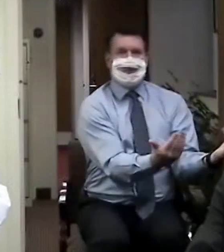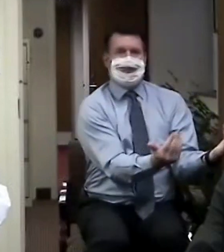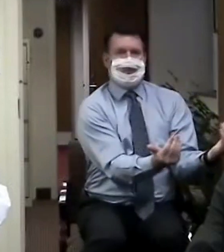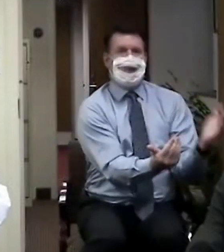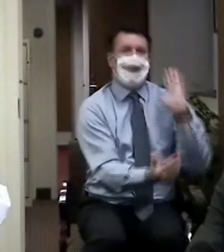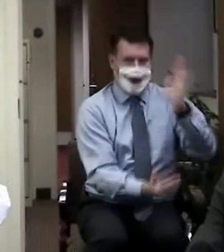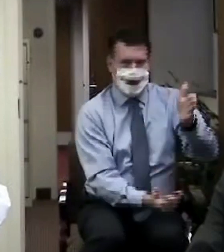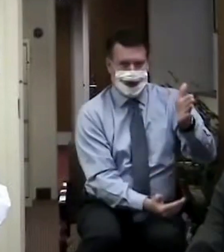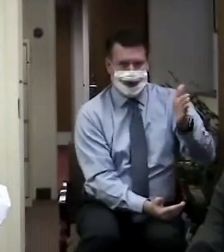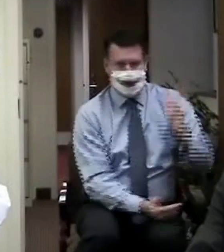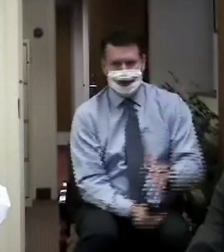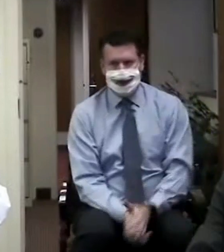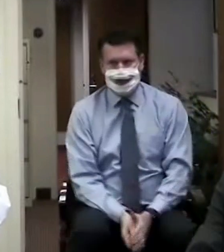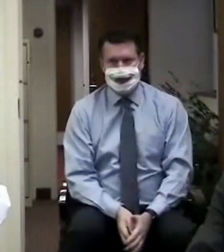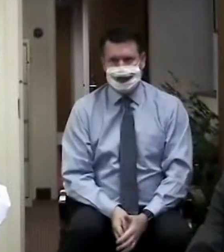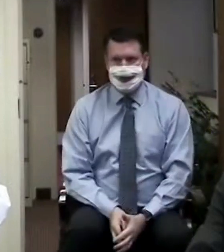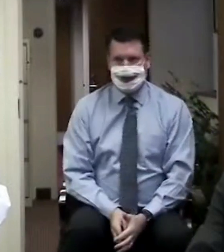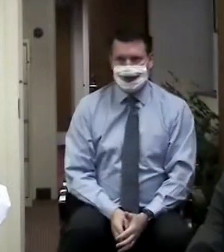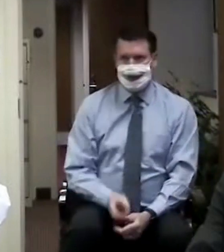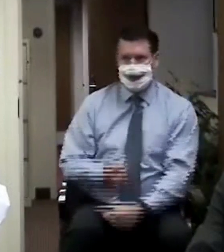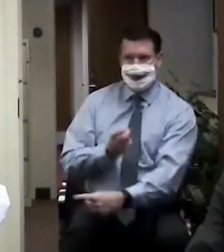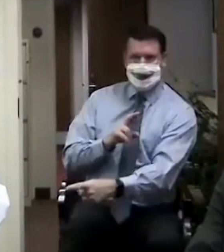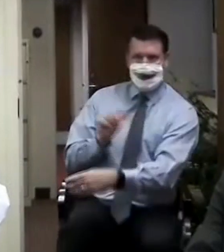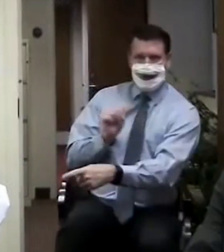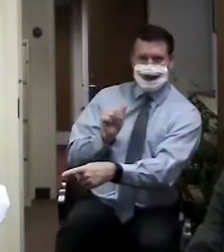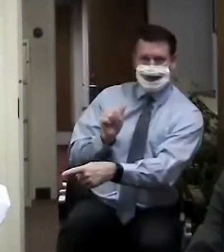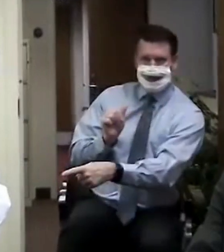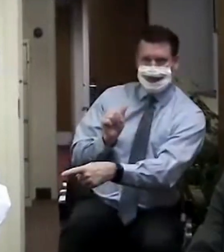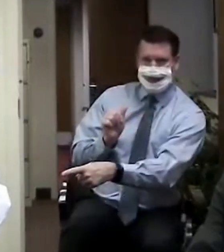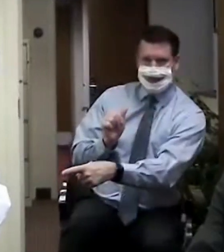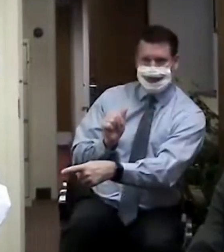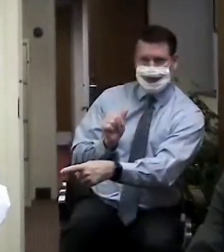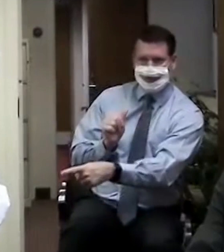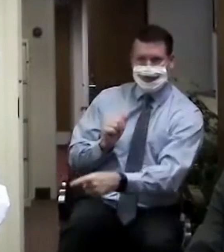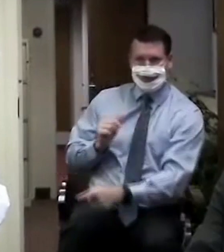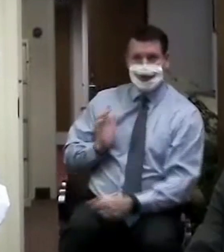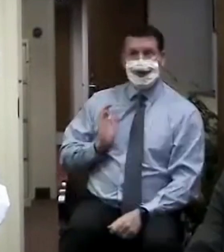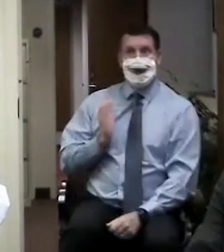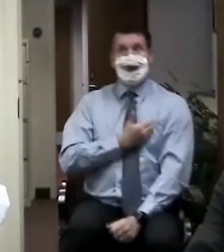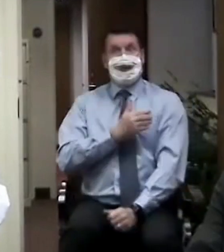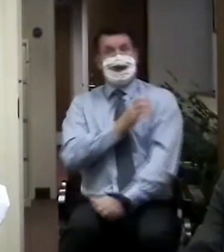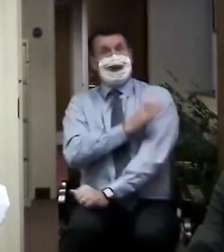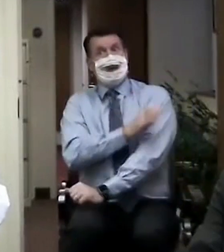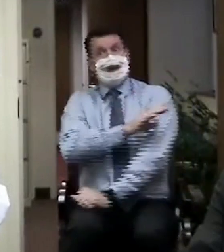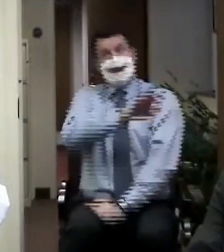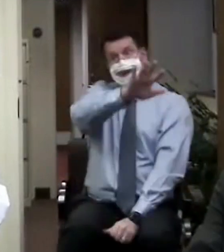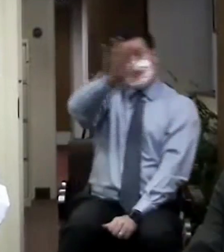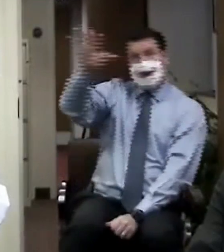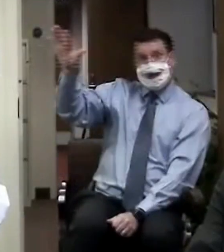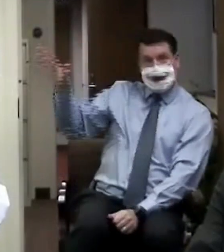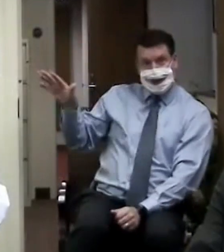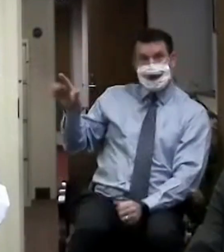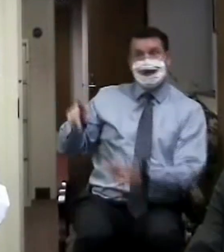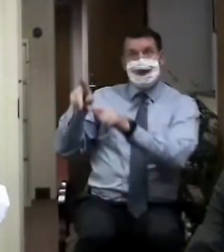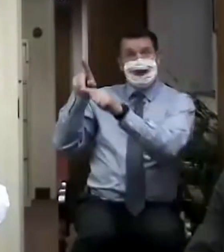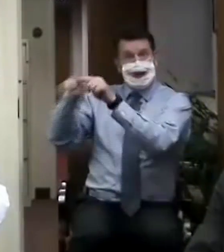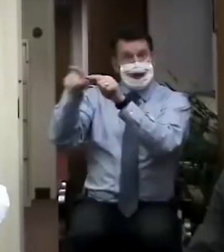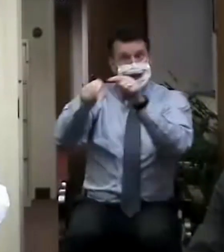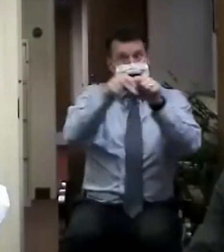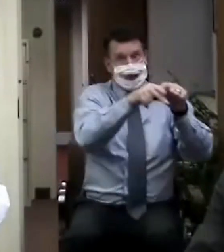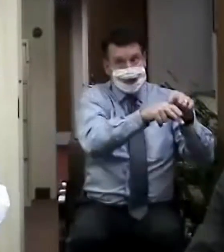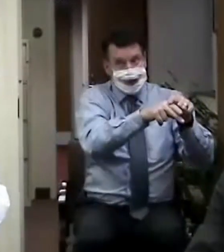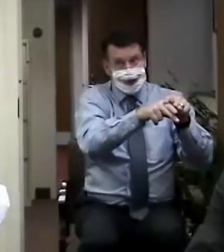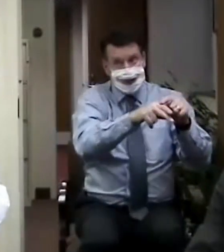sites are fully staffed for influx of patients, and we're fully prepared to ramp up for any surge of COVID